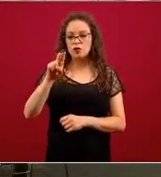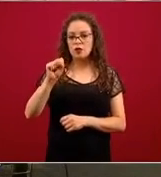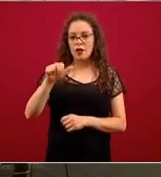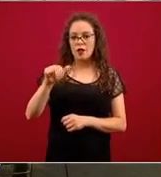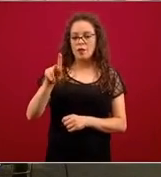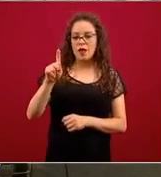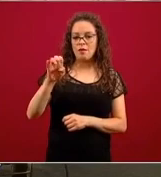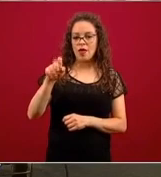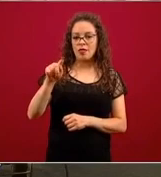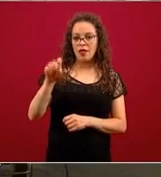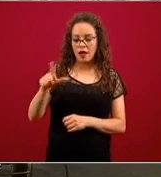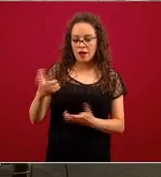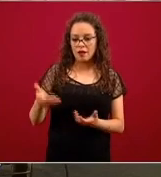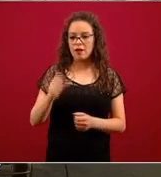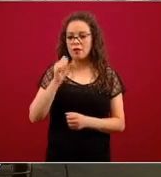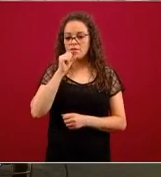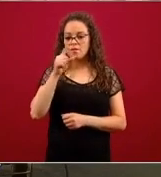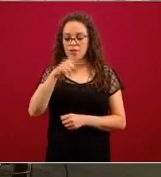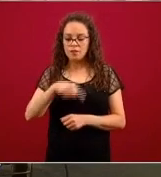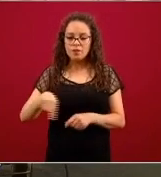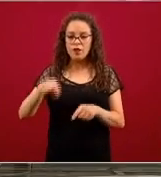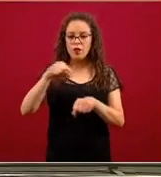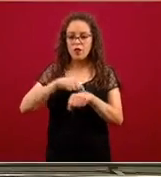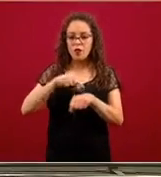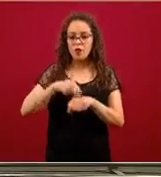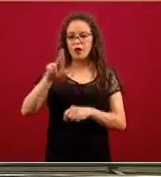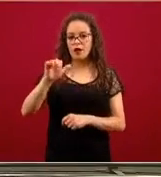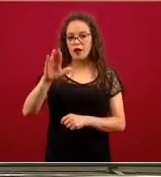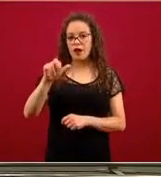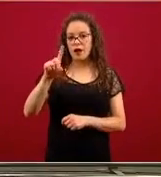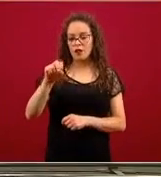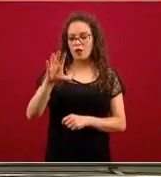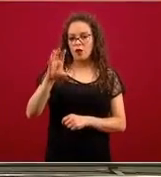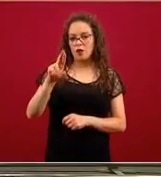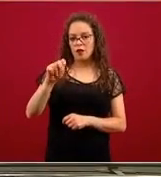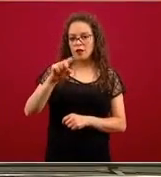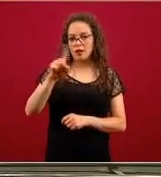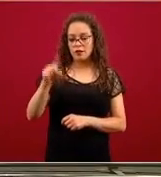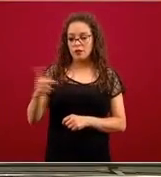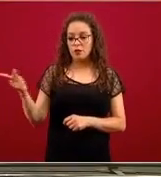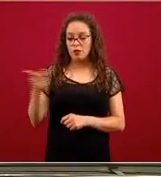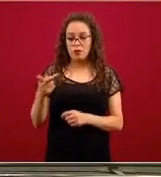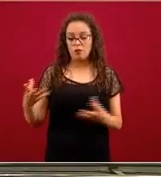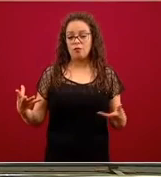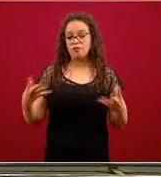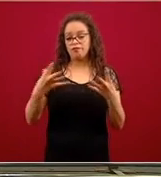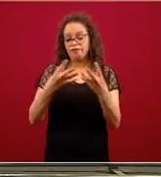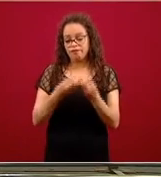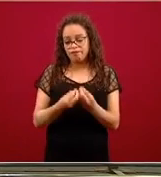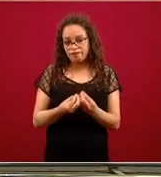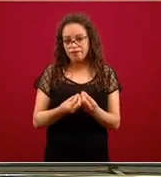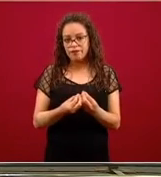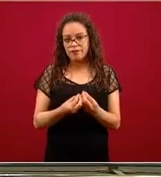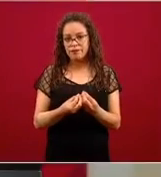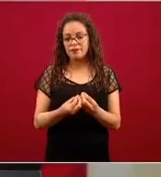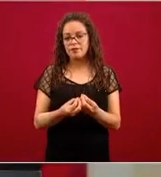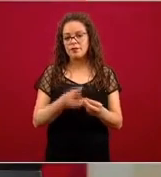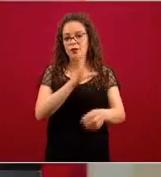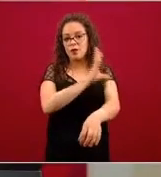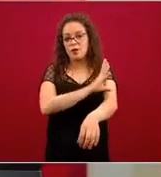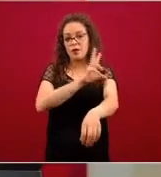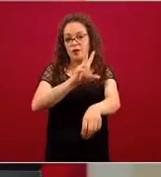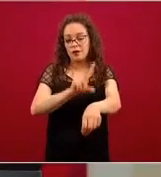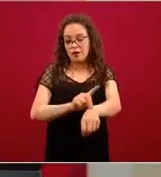Jesus Ramirez, to Susana Pimentel, and all of the great team that has been working in collaboration with